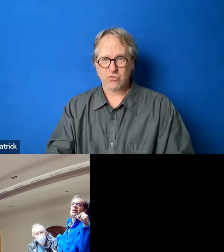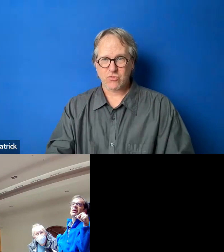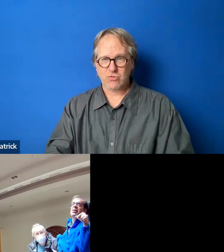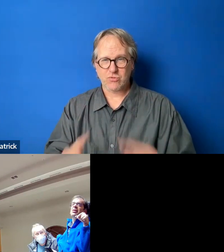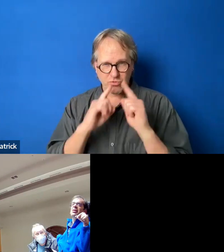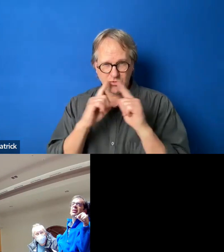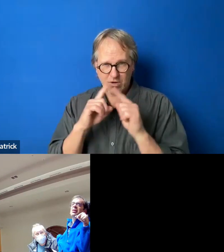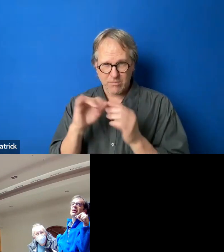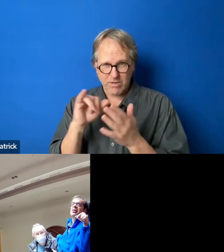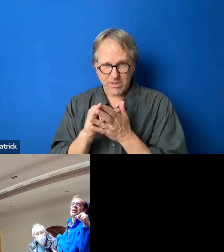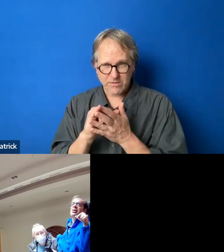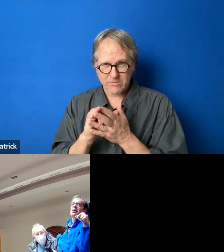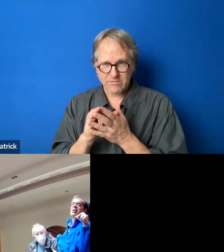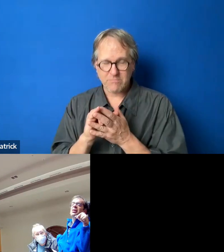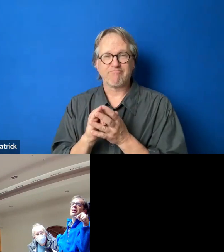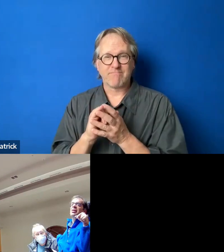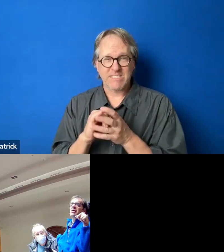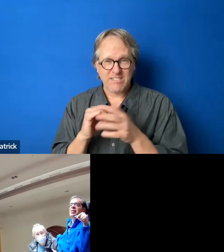Talk about it.